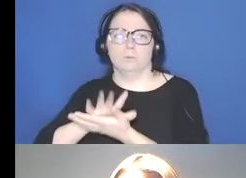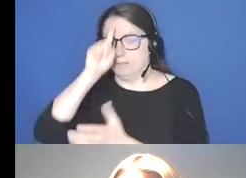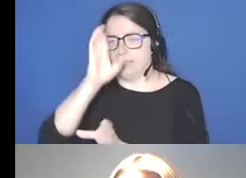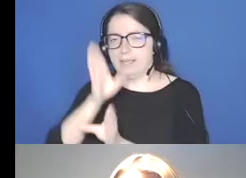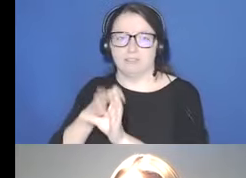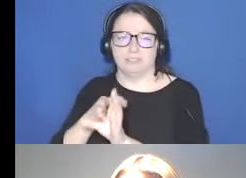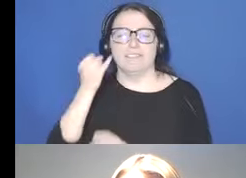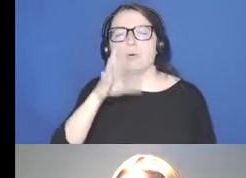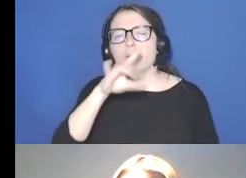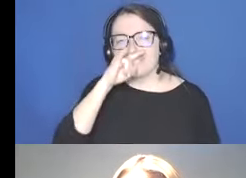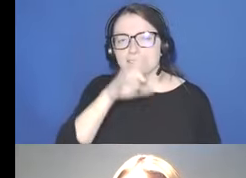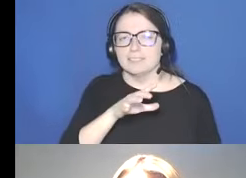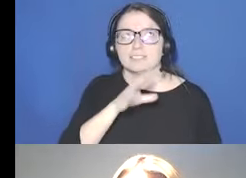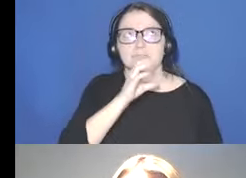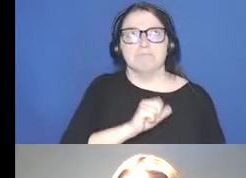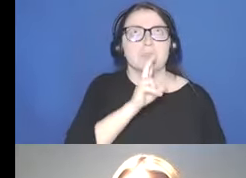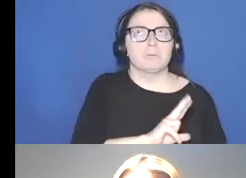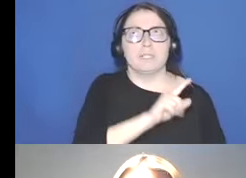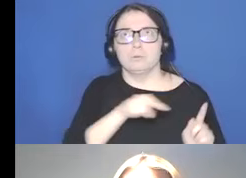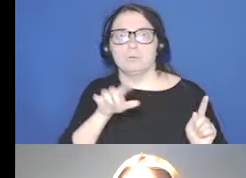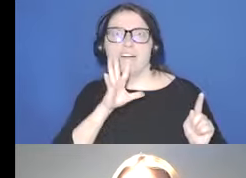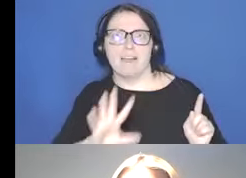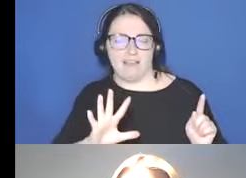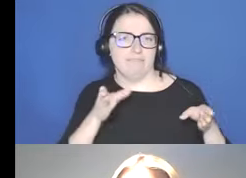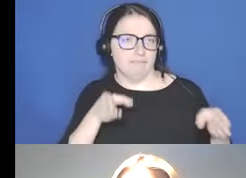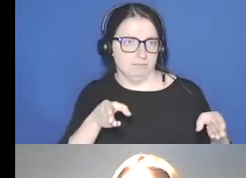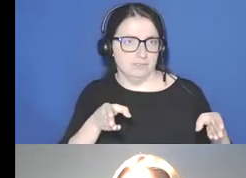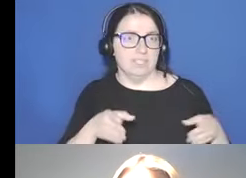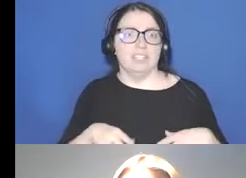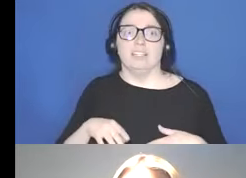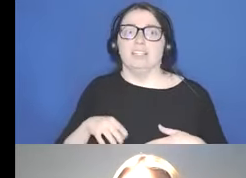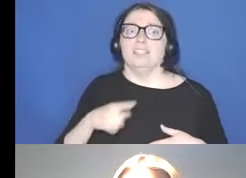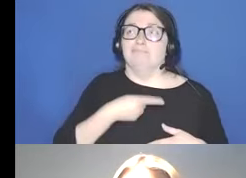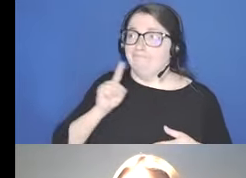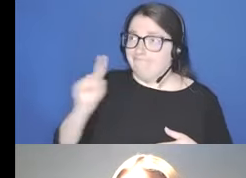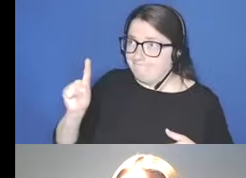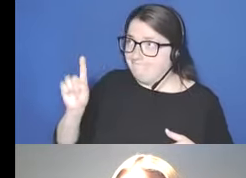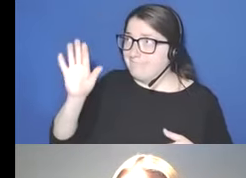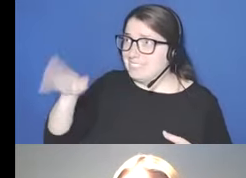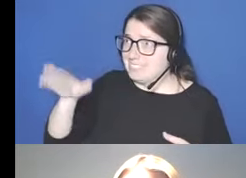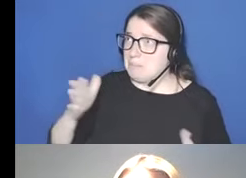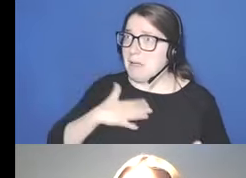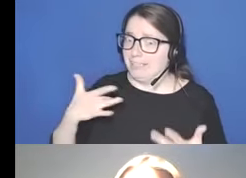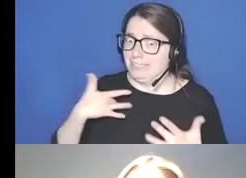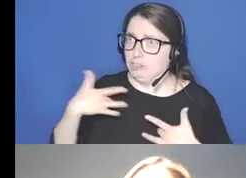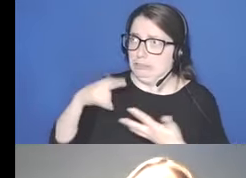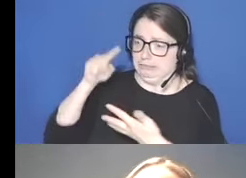3 to 5, to ask. Let them know what your concerns are, what you're hoping to get